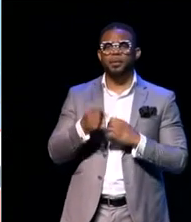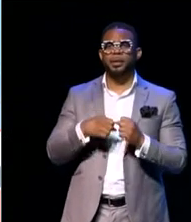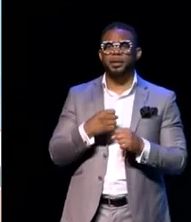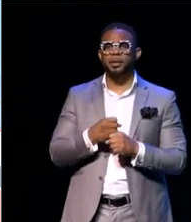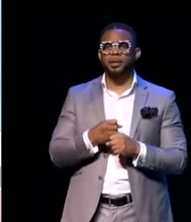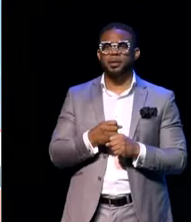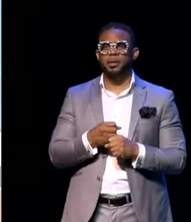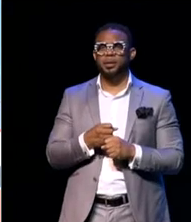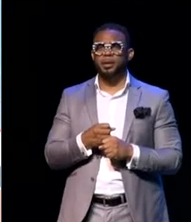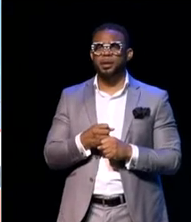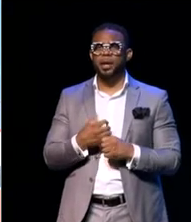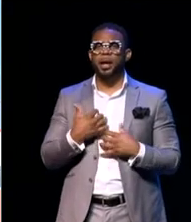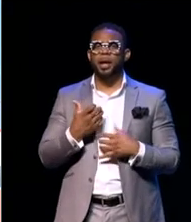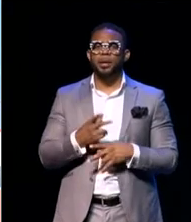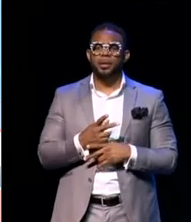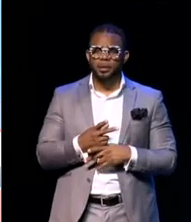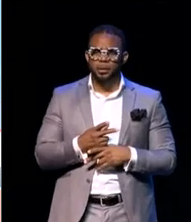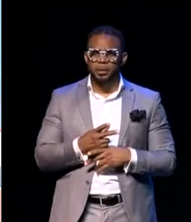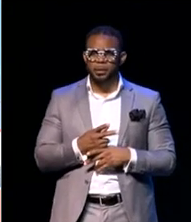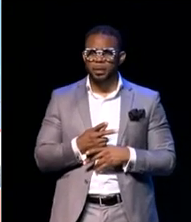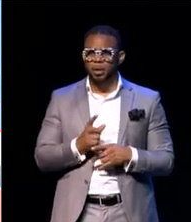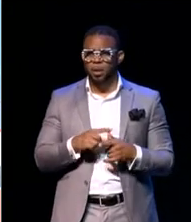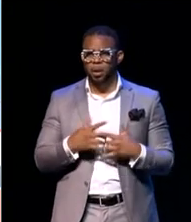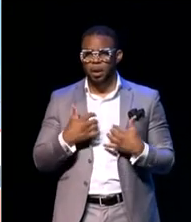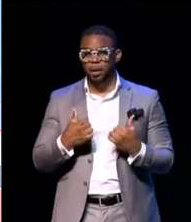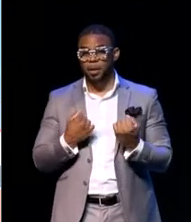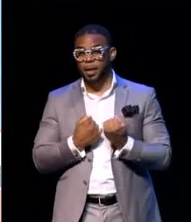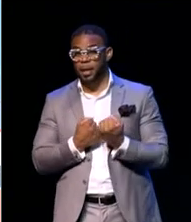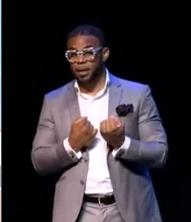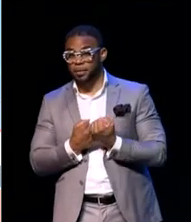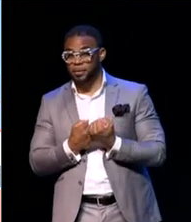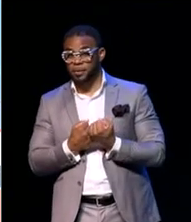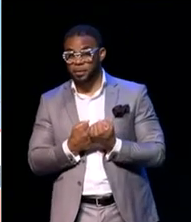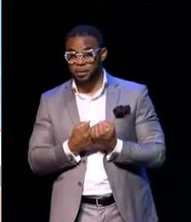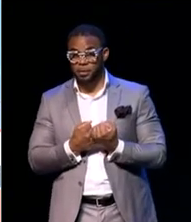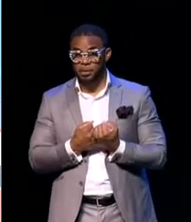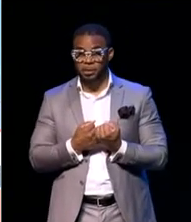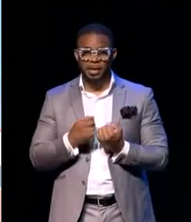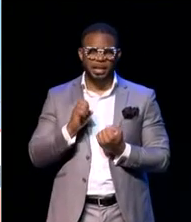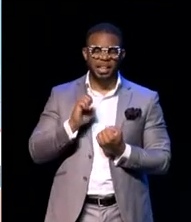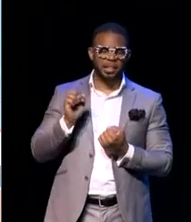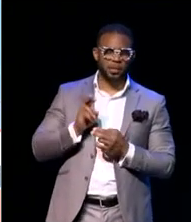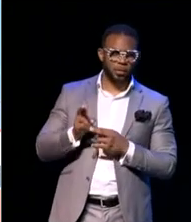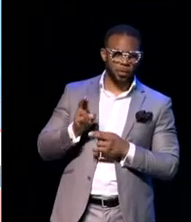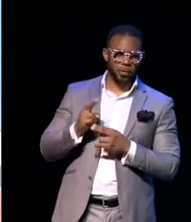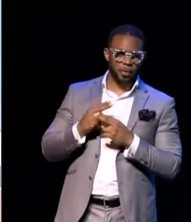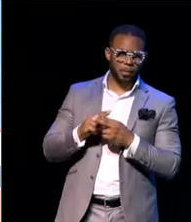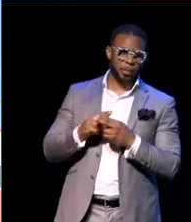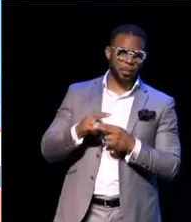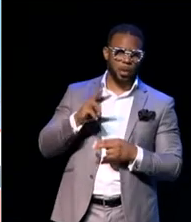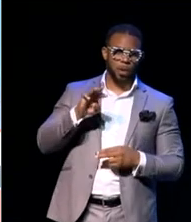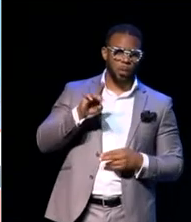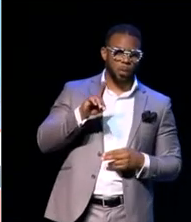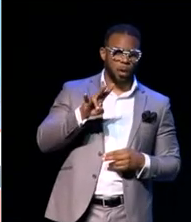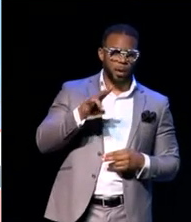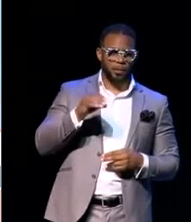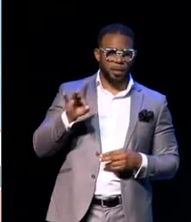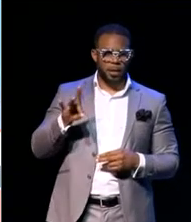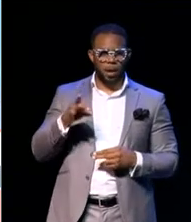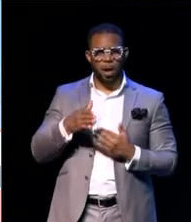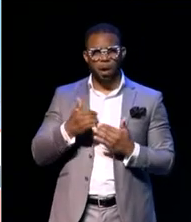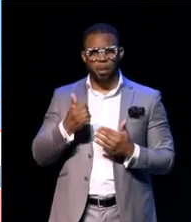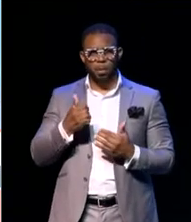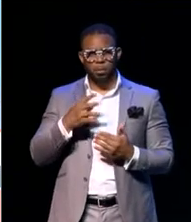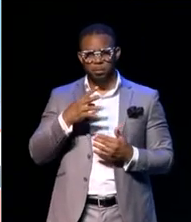years, healthcare or health advocates east of the river, Ward 7 and 8, have almost sort